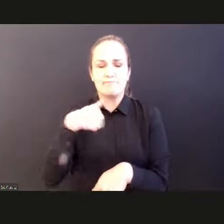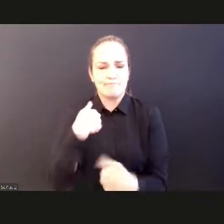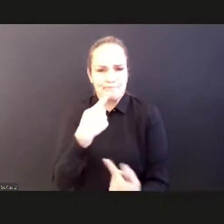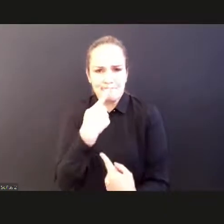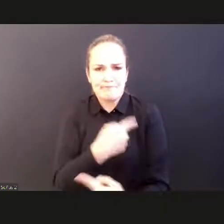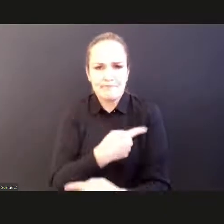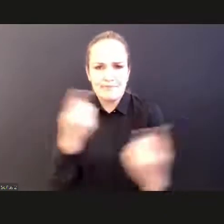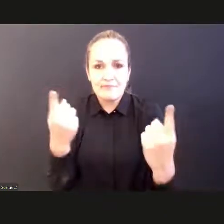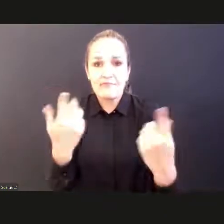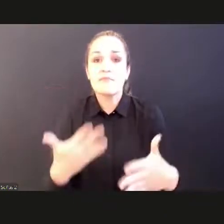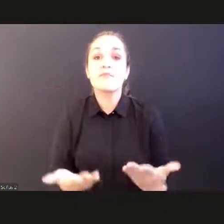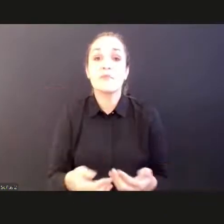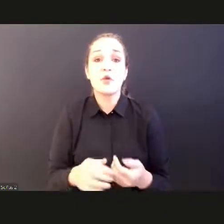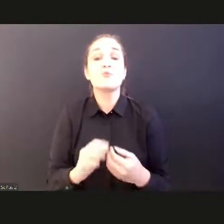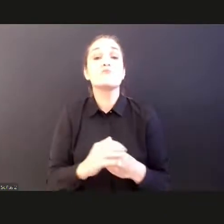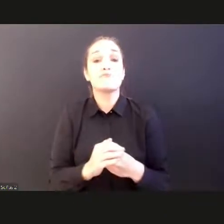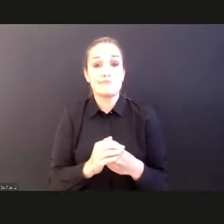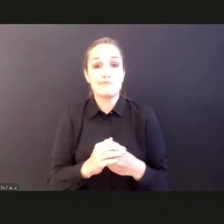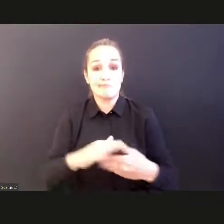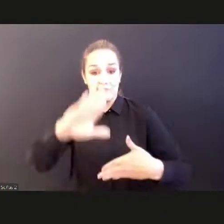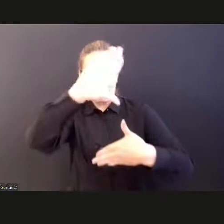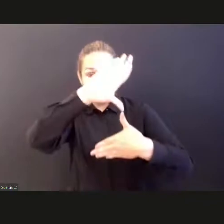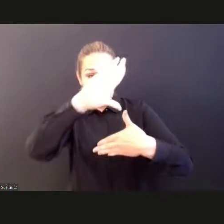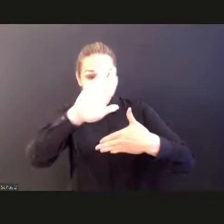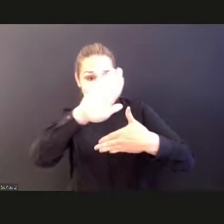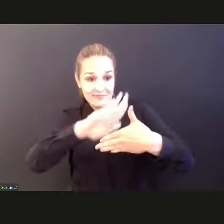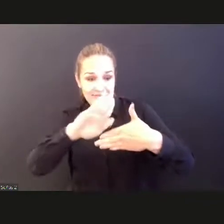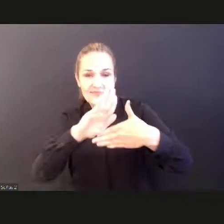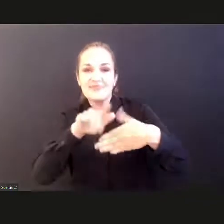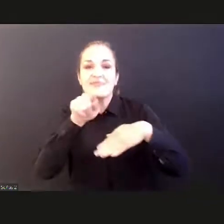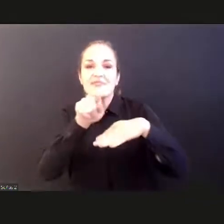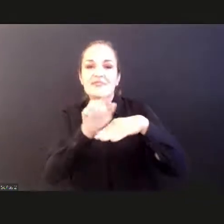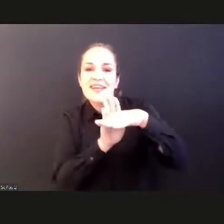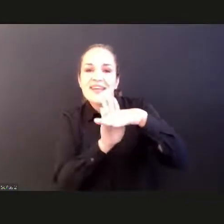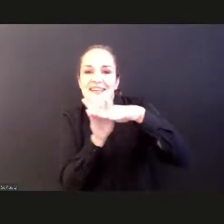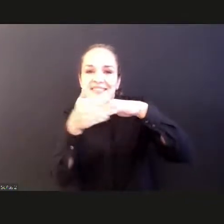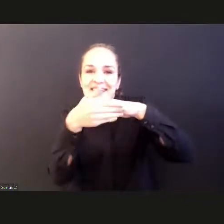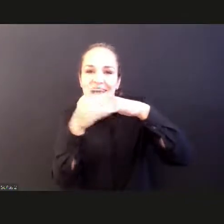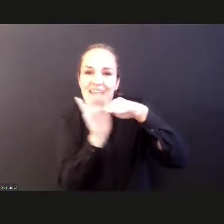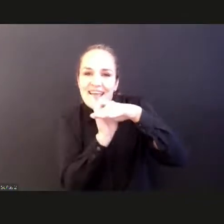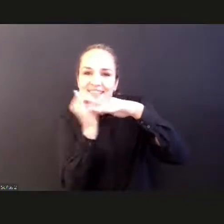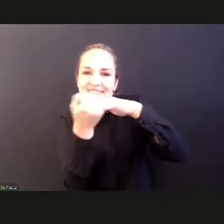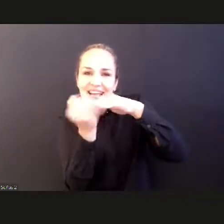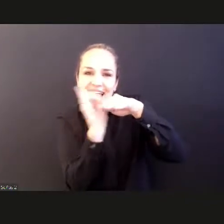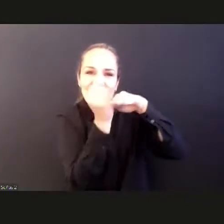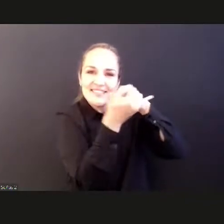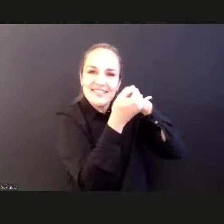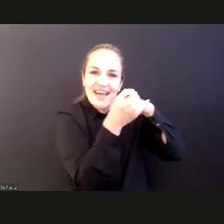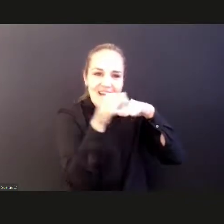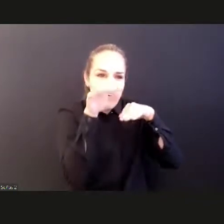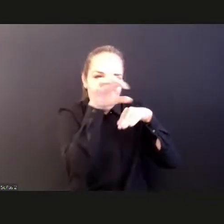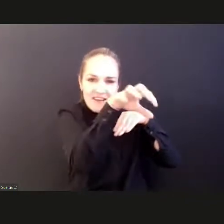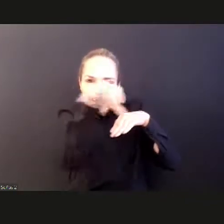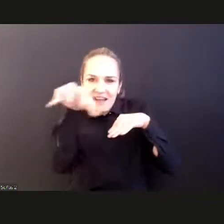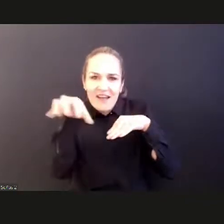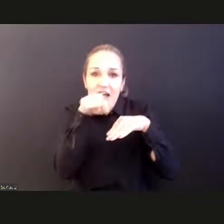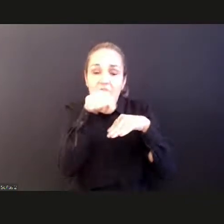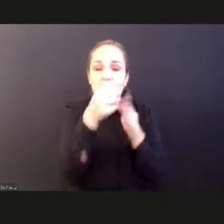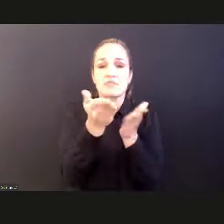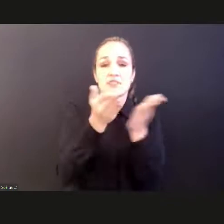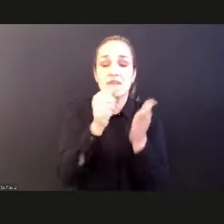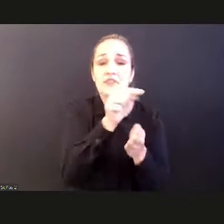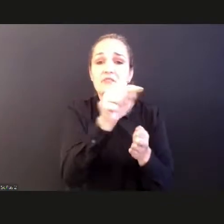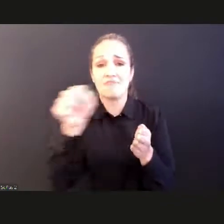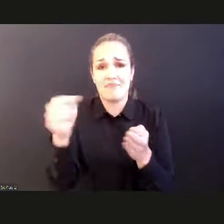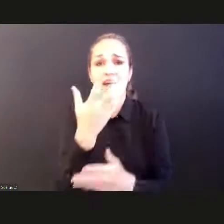economies, and services account for around 65% of our GDP. Our import and export